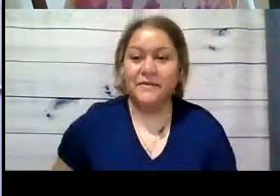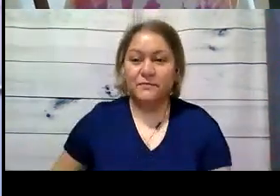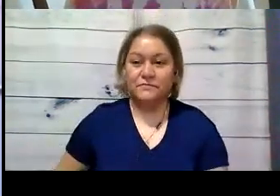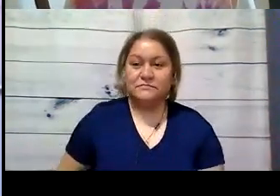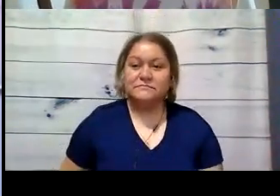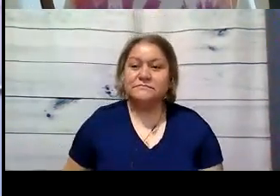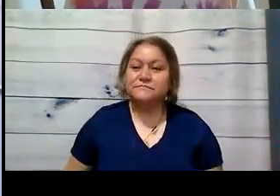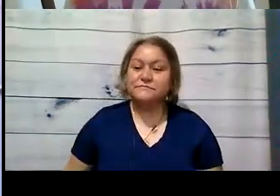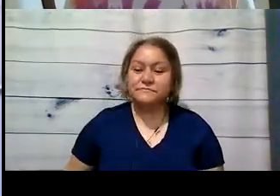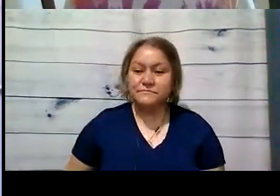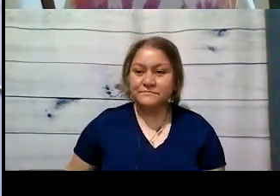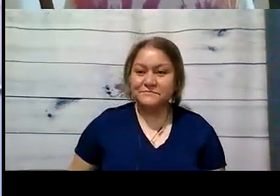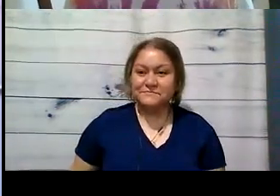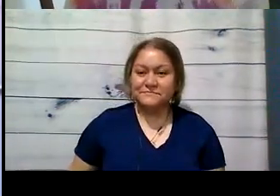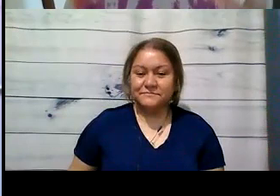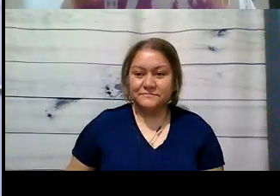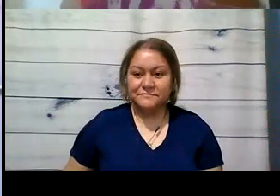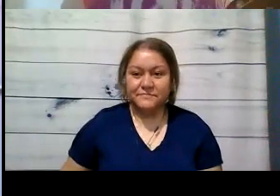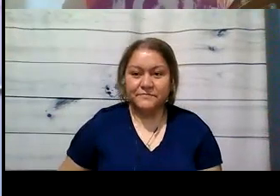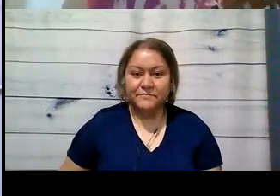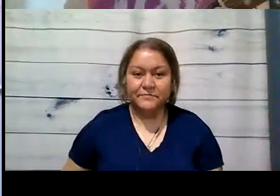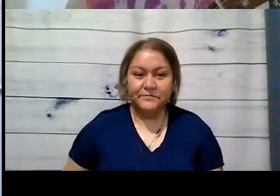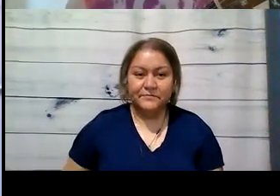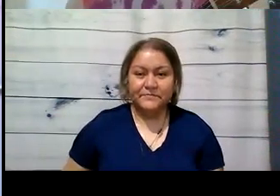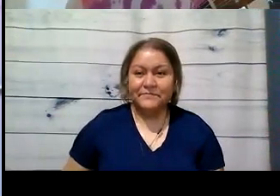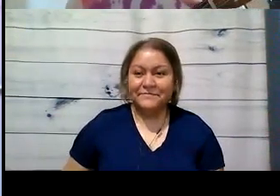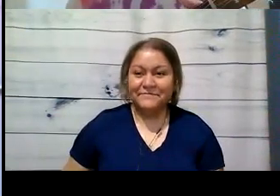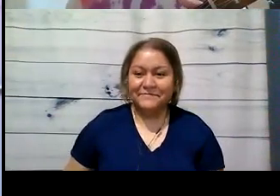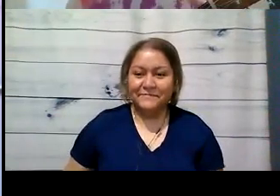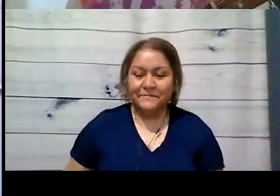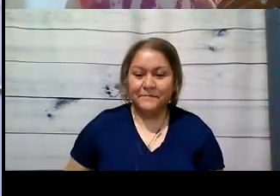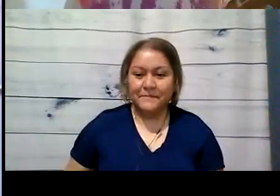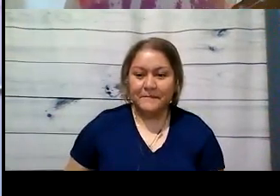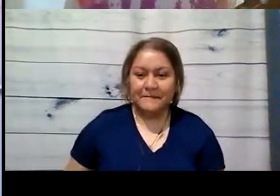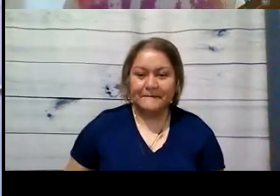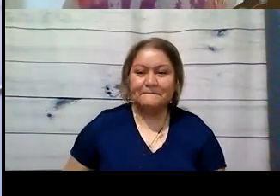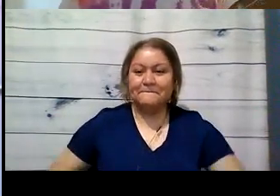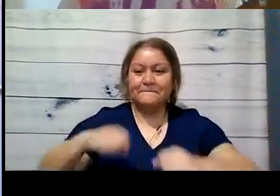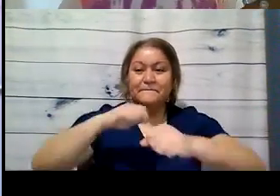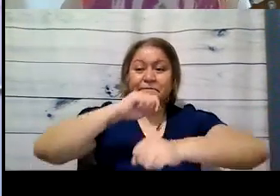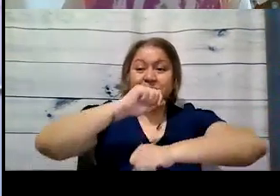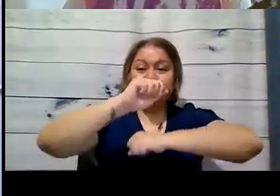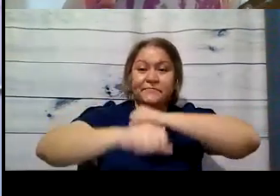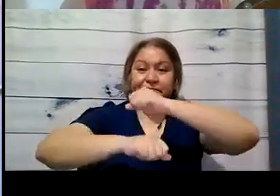the actions. And this is a song about opposites that we do pretty much every time, right? So here we go.